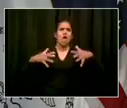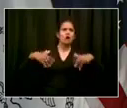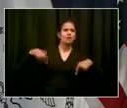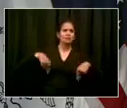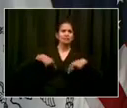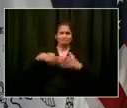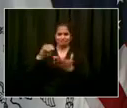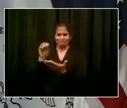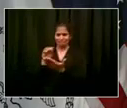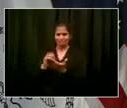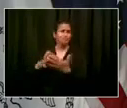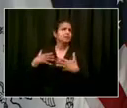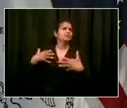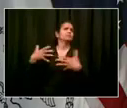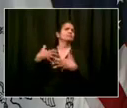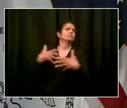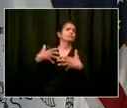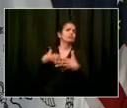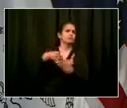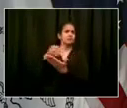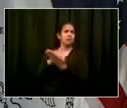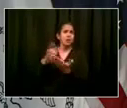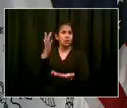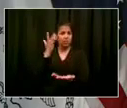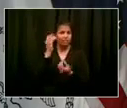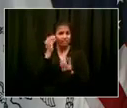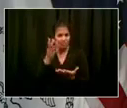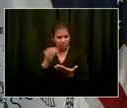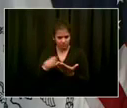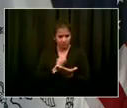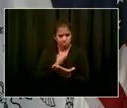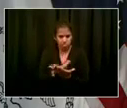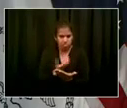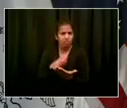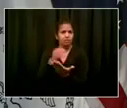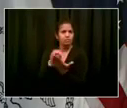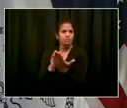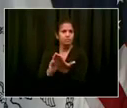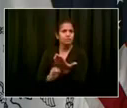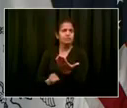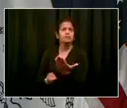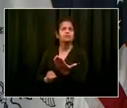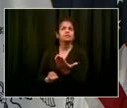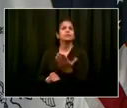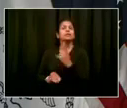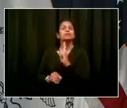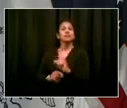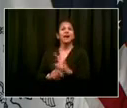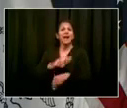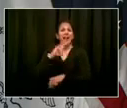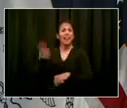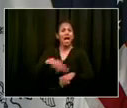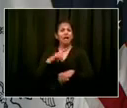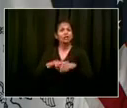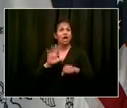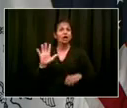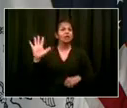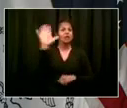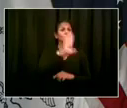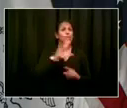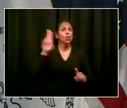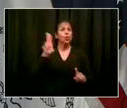the census. I mean, when you look at the national rate, it's telling. Why is the country, after all this, not even to 2/3, we're talking about